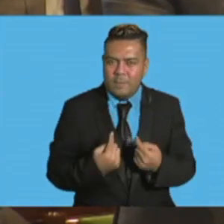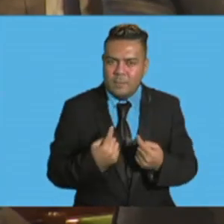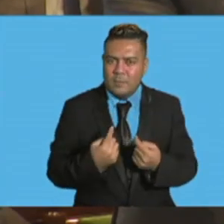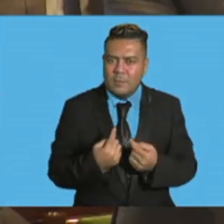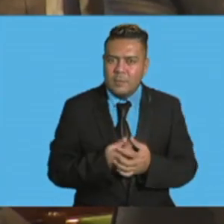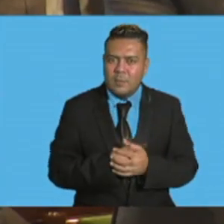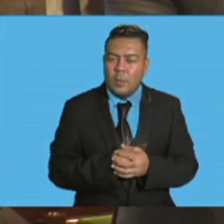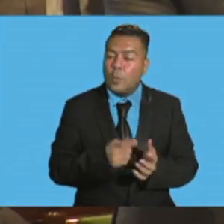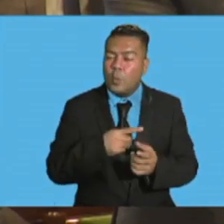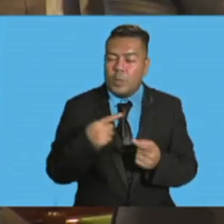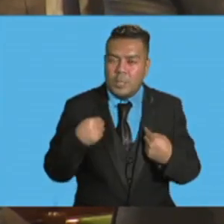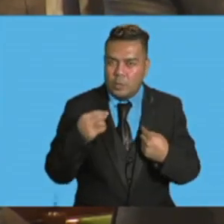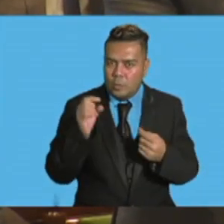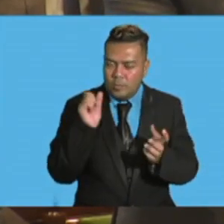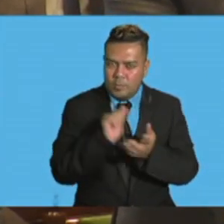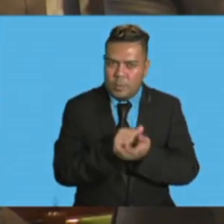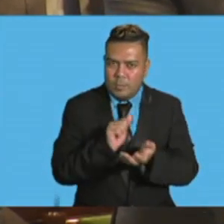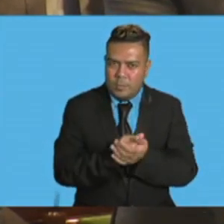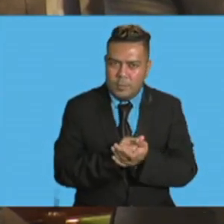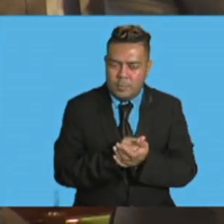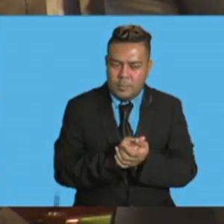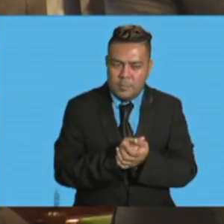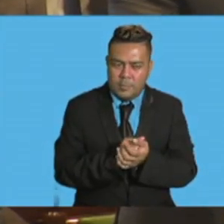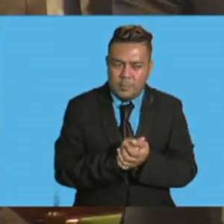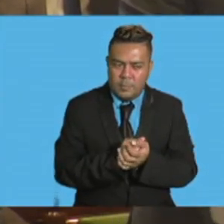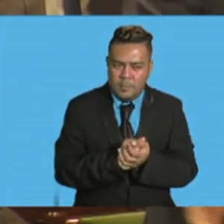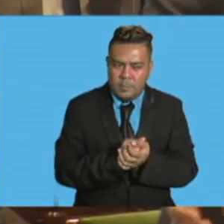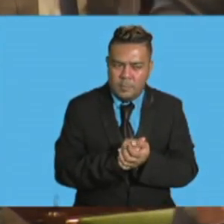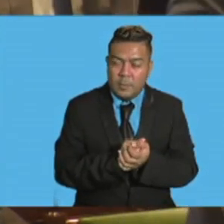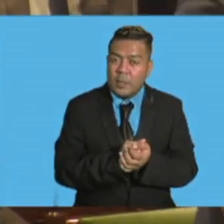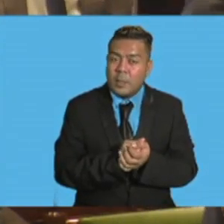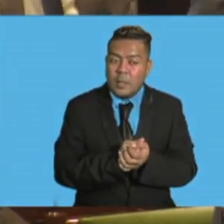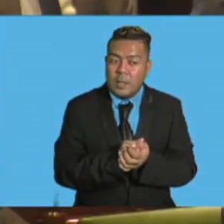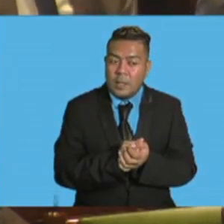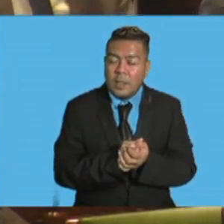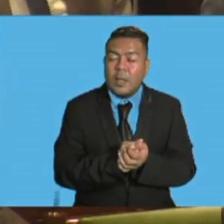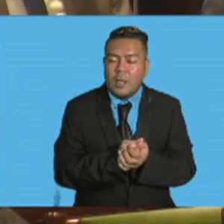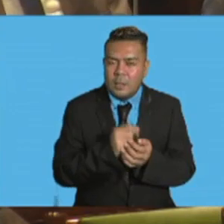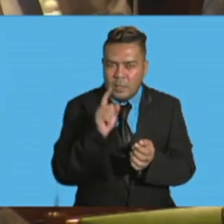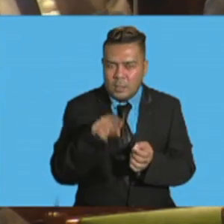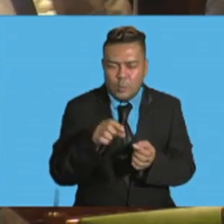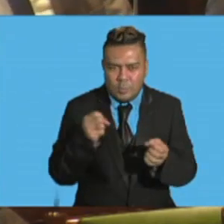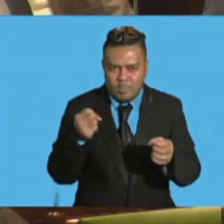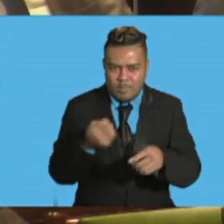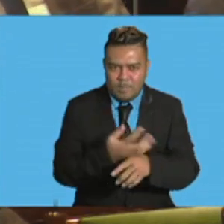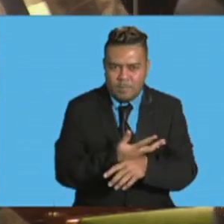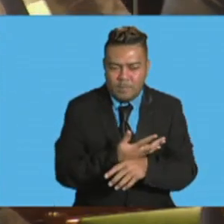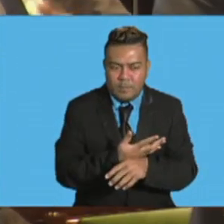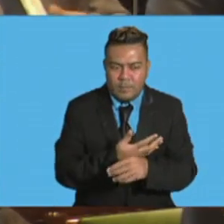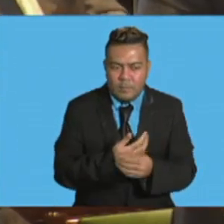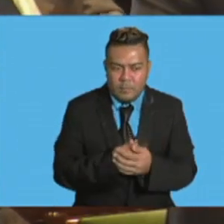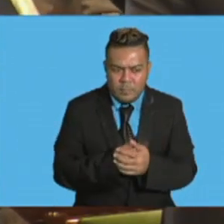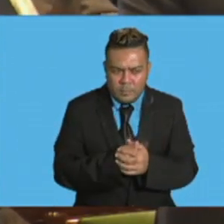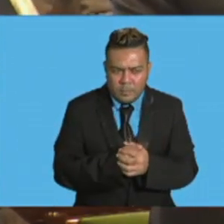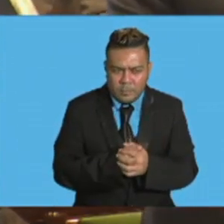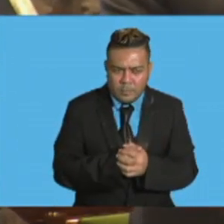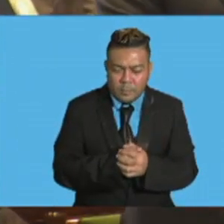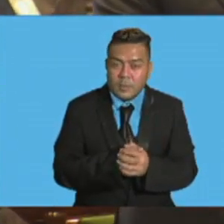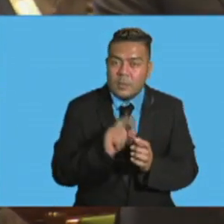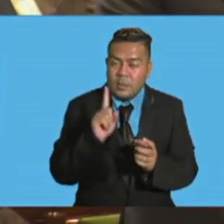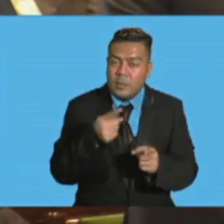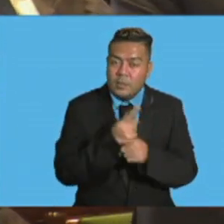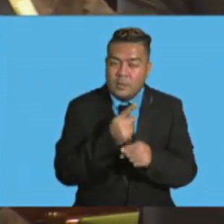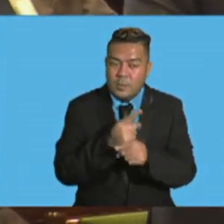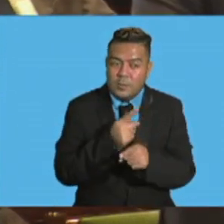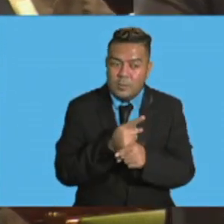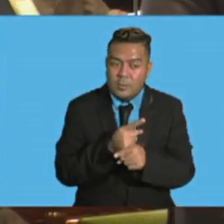ago, we need to put in place anticipatory measures. And of course, this will affect the other Pacific Island countries too. As